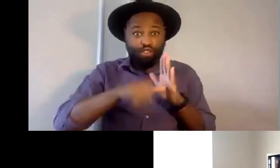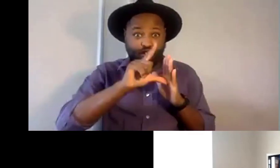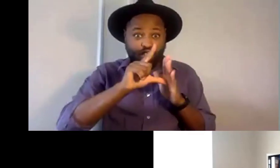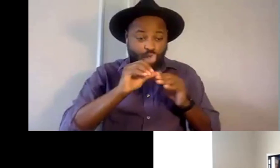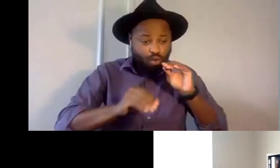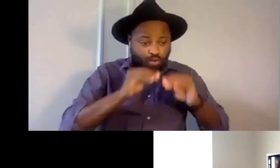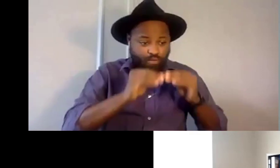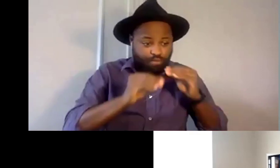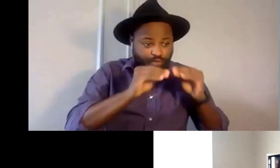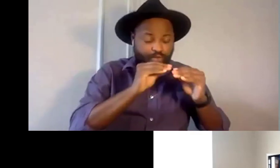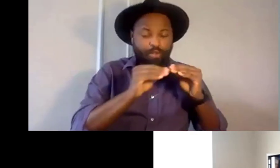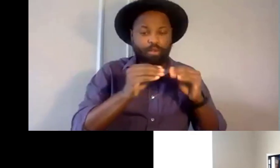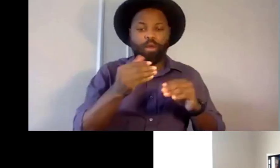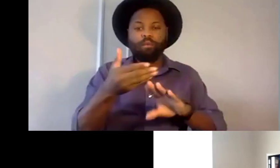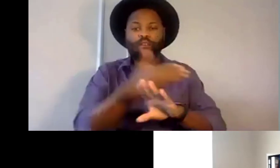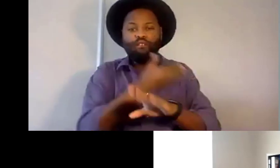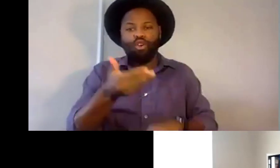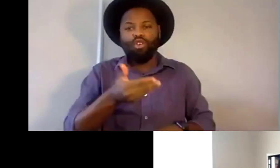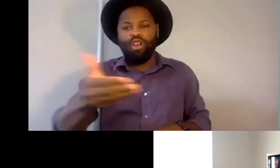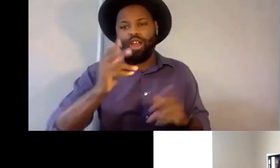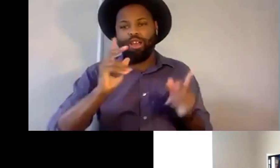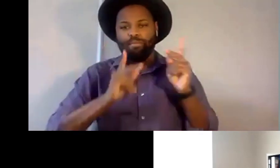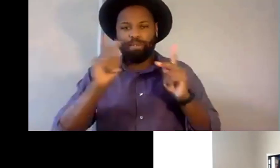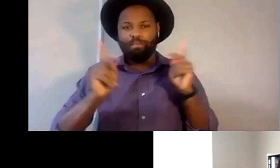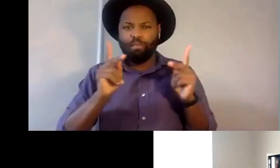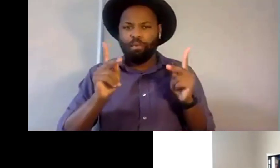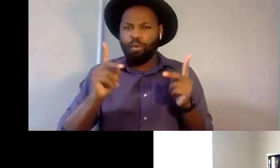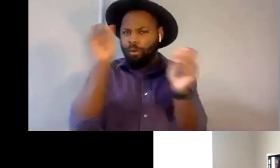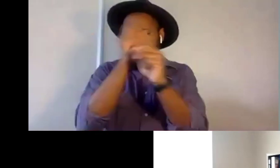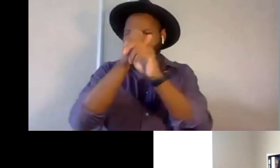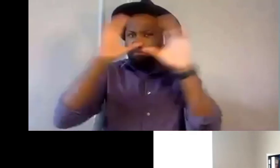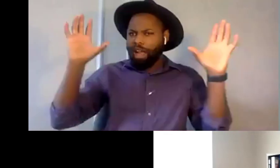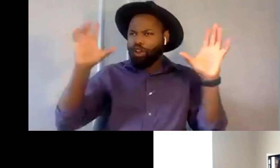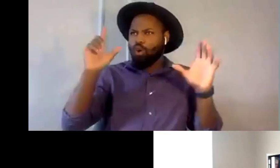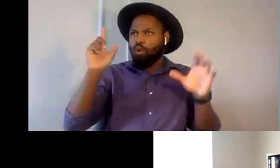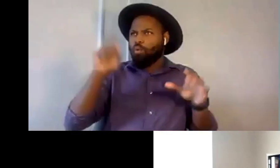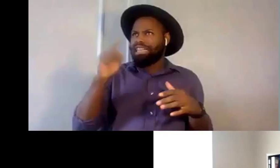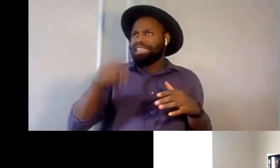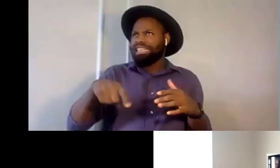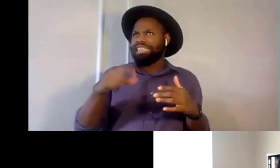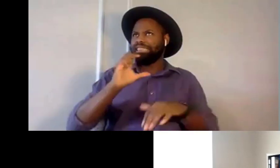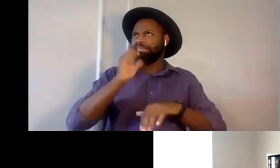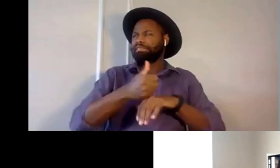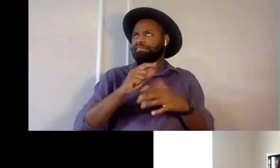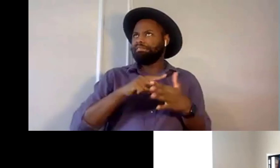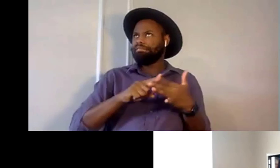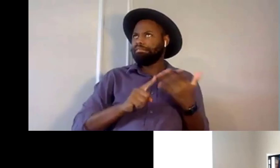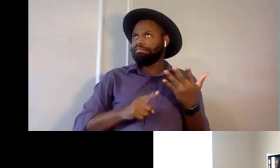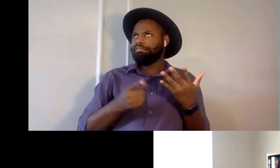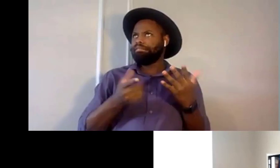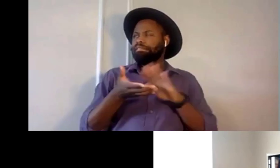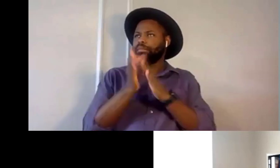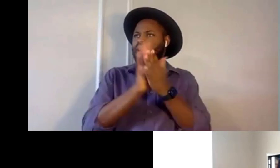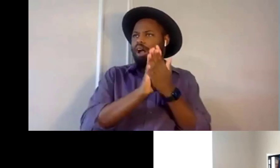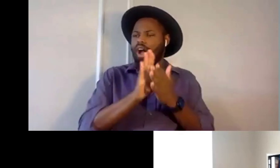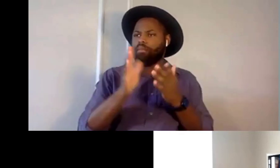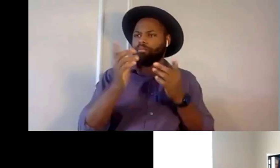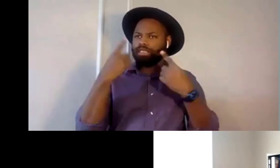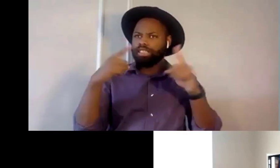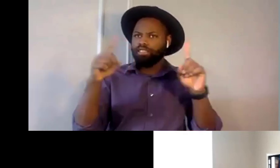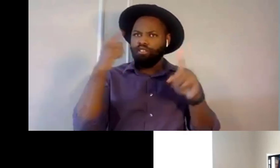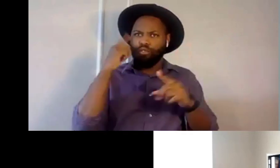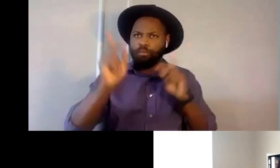imagine, what needs to be in place to make them successful, and then have these